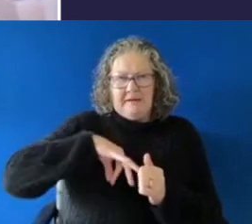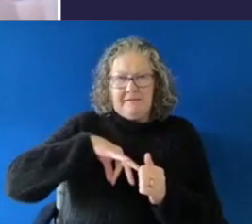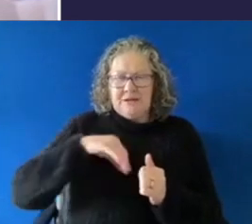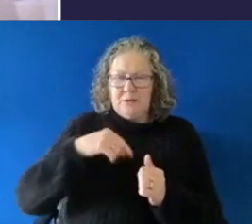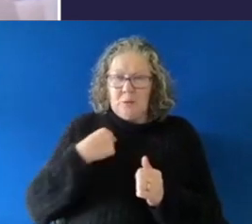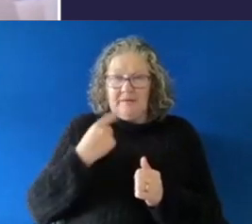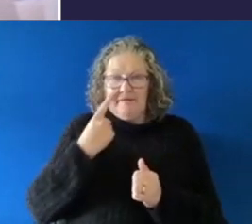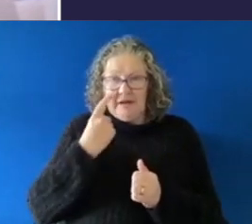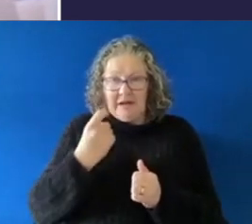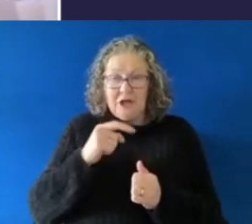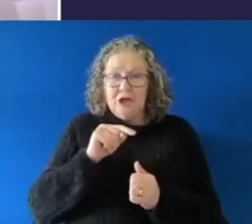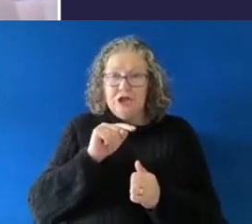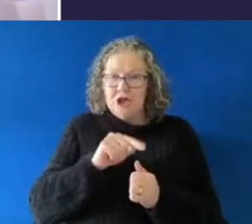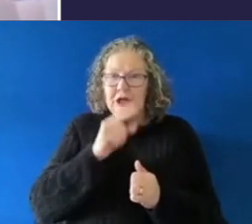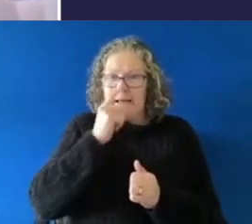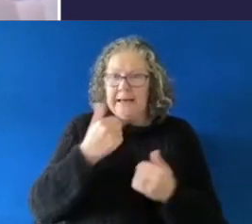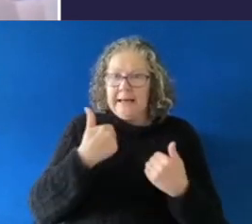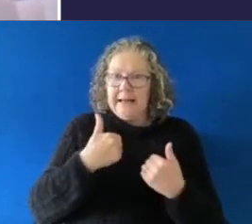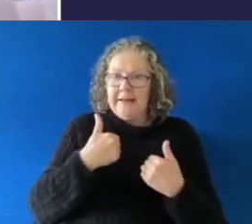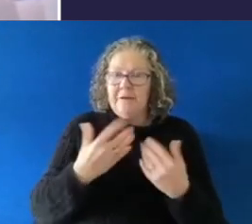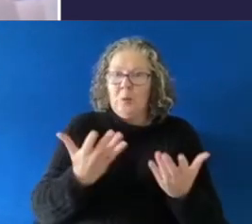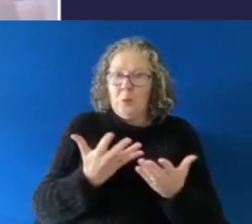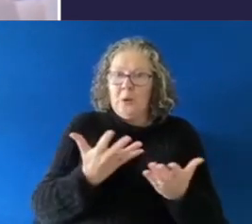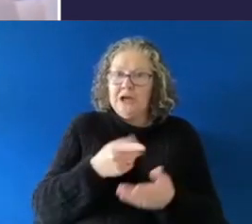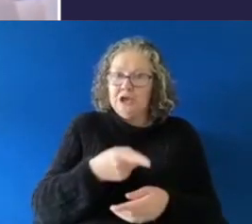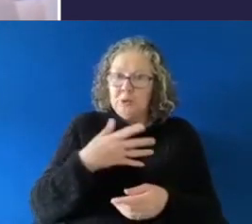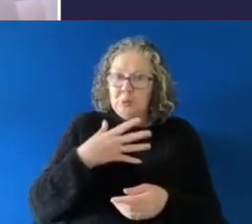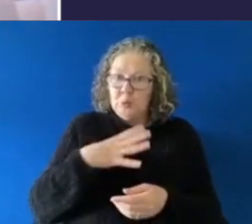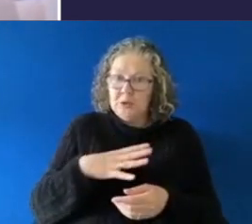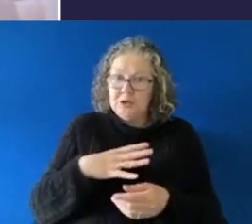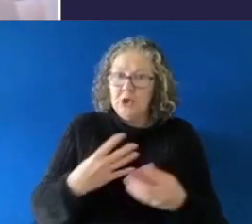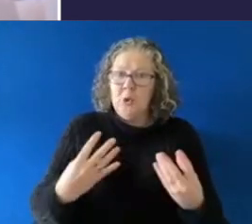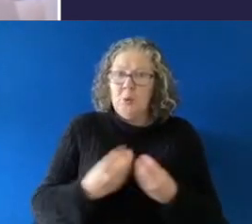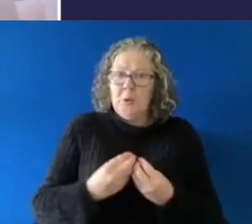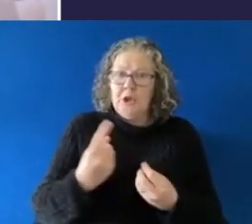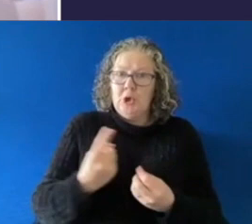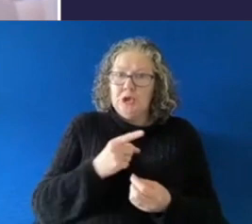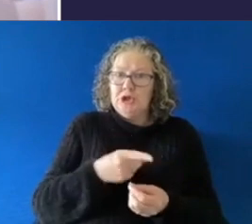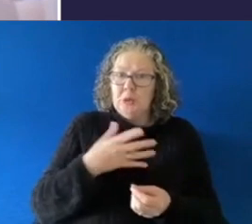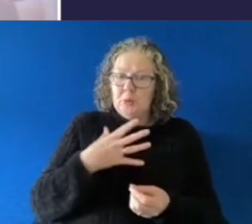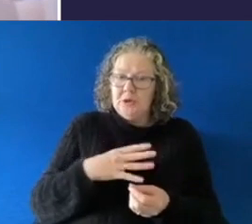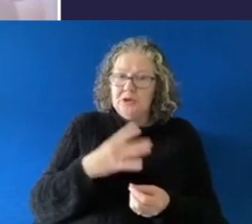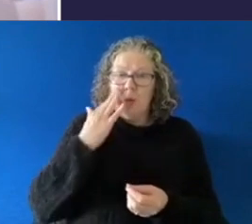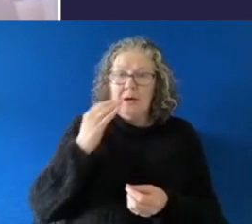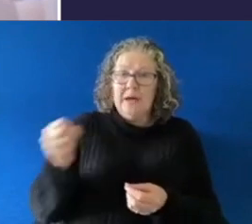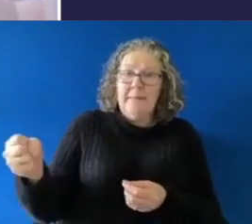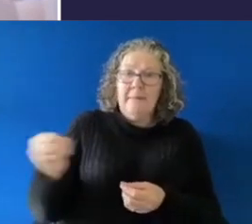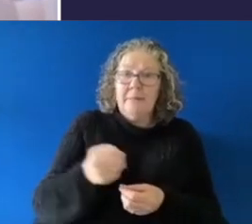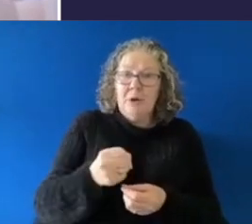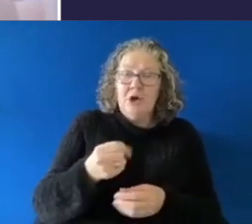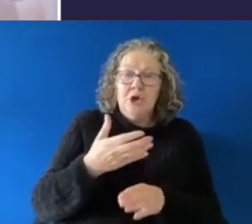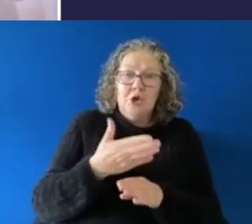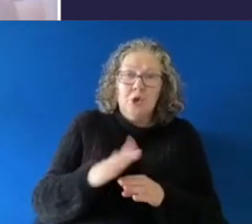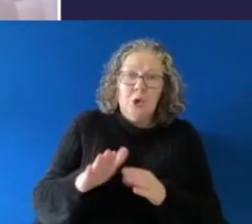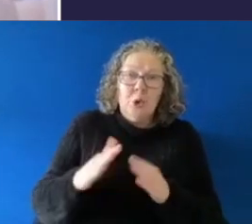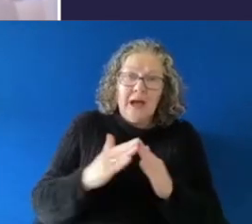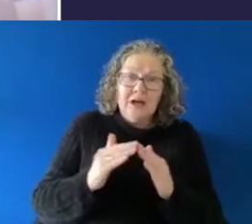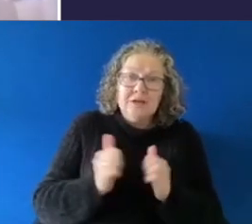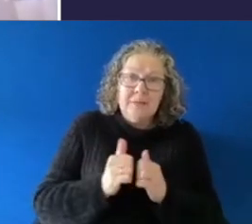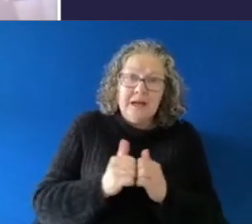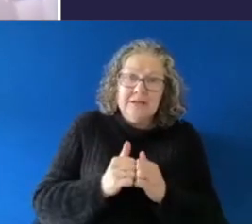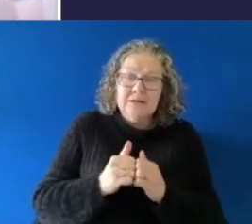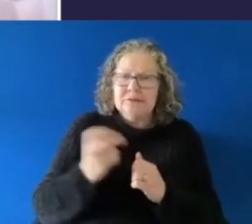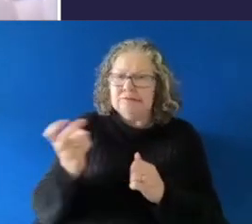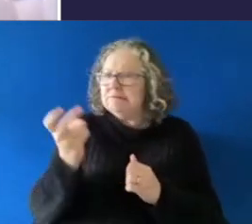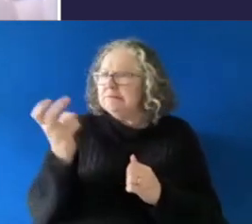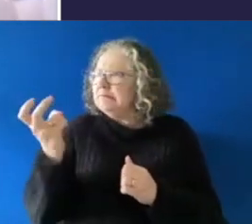she wants with who she wants. So when it comes to employing a new housemate or looking for a new housemate to come live there,